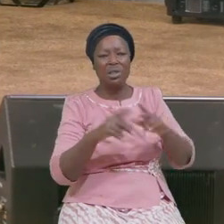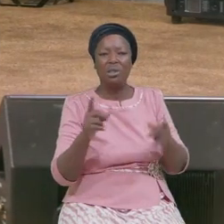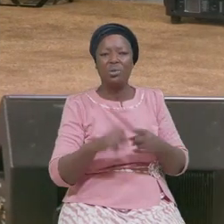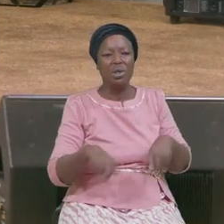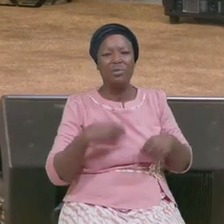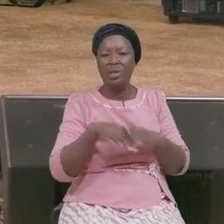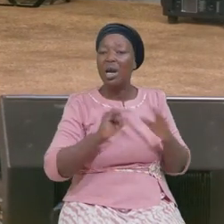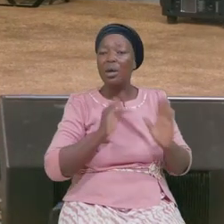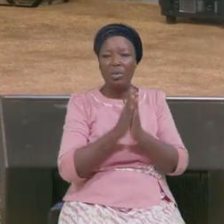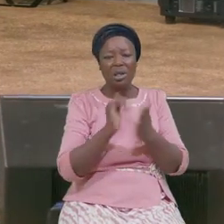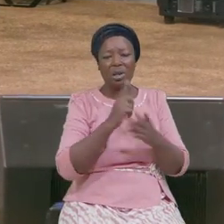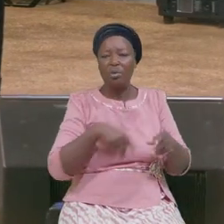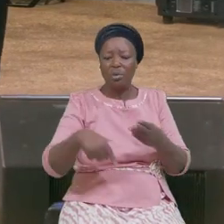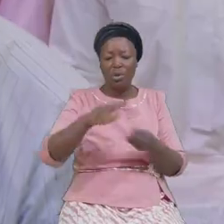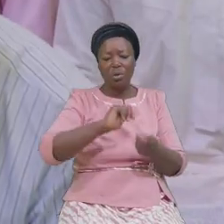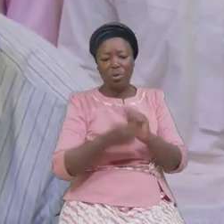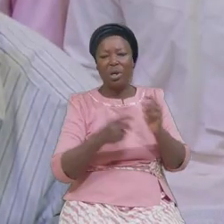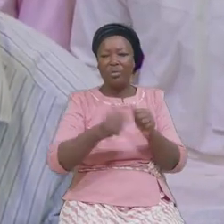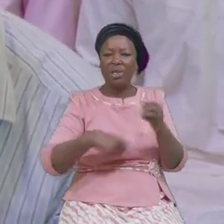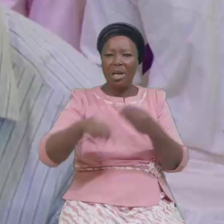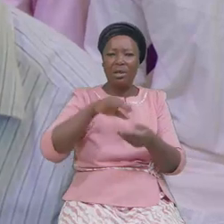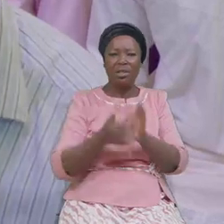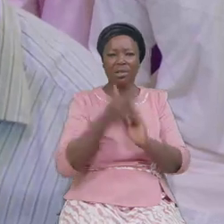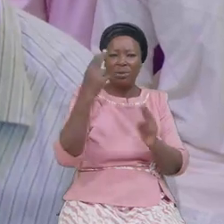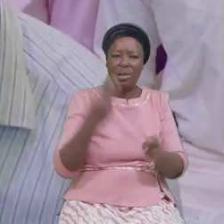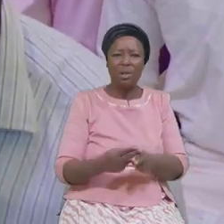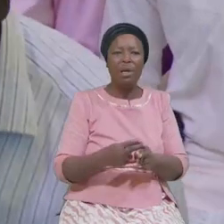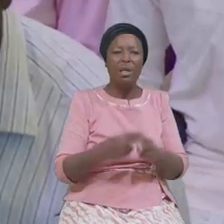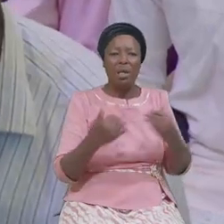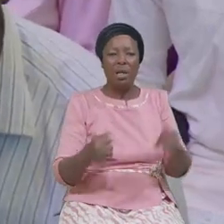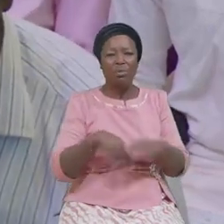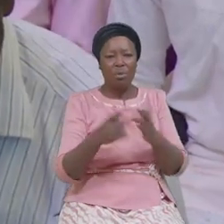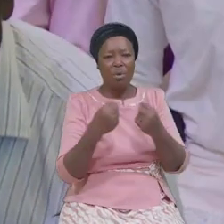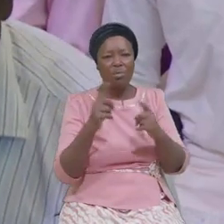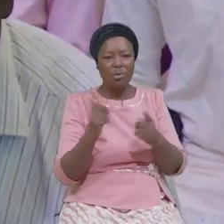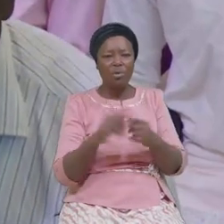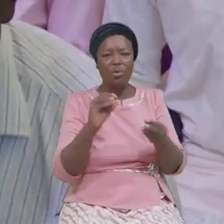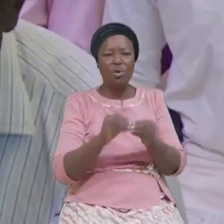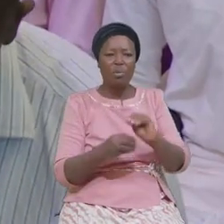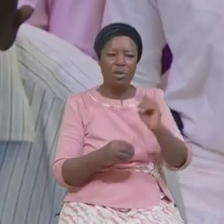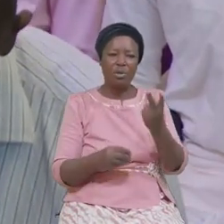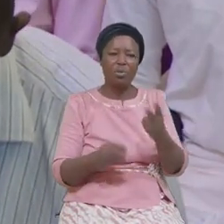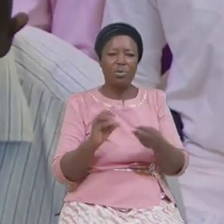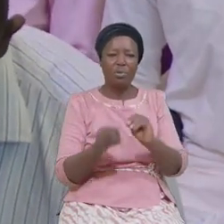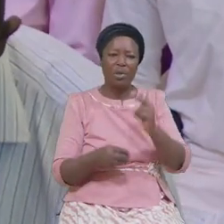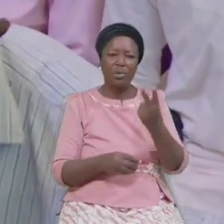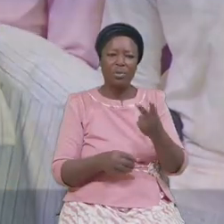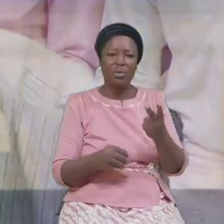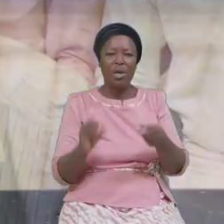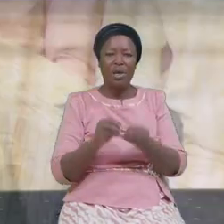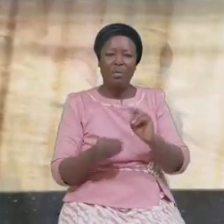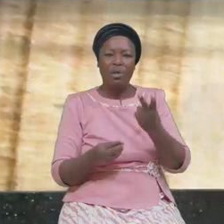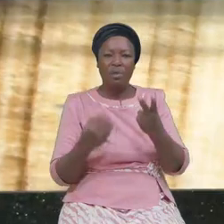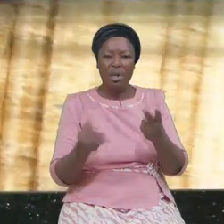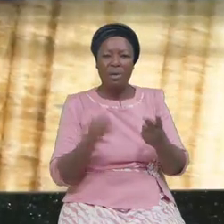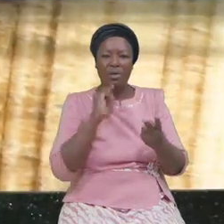everything around. We're coming to number two. Number two here is